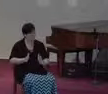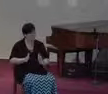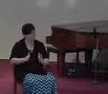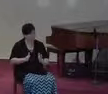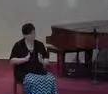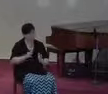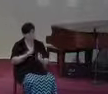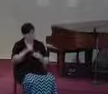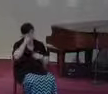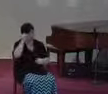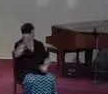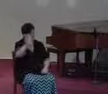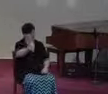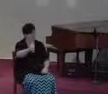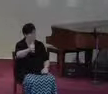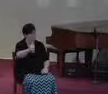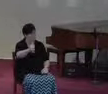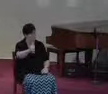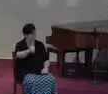for all eternity.